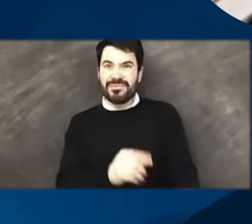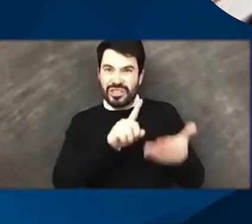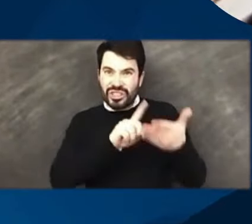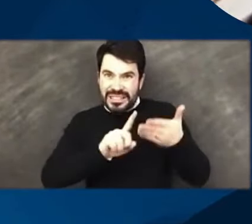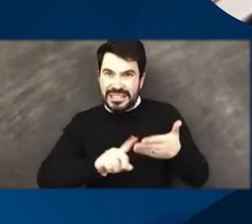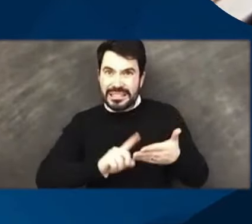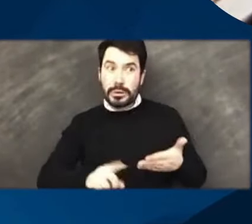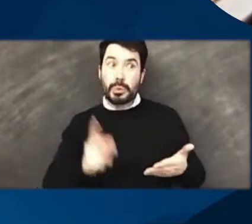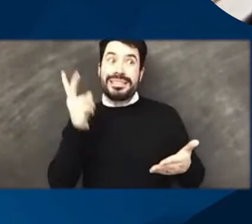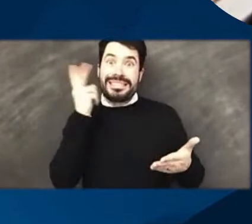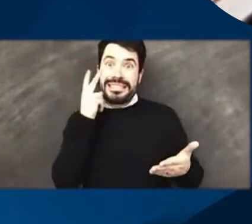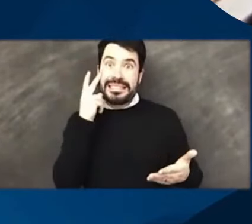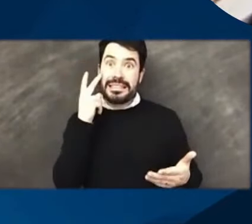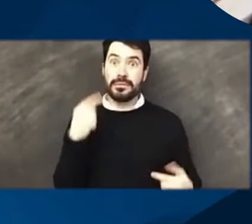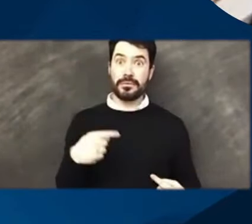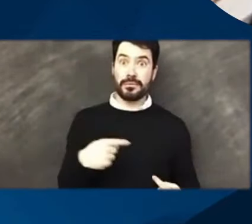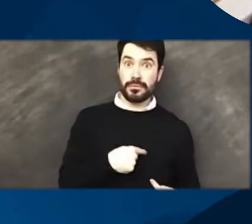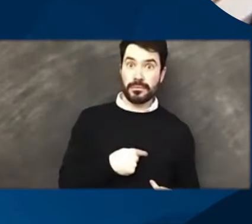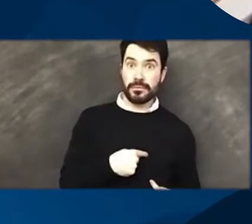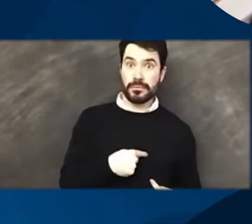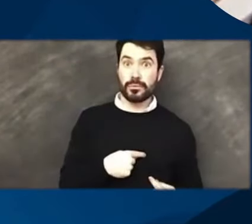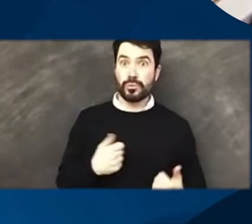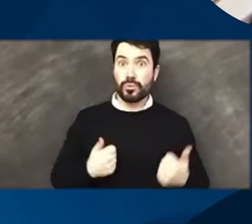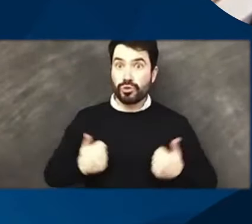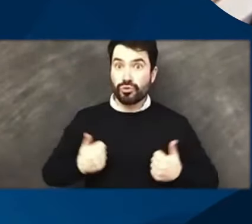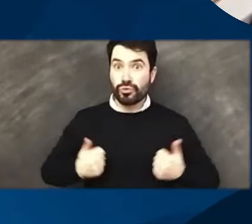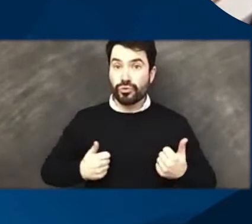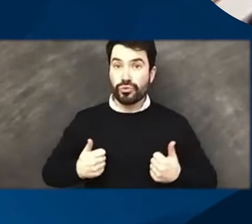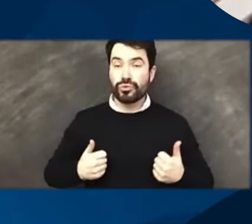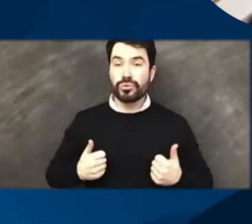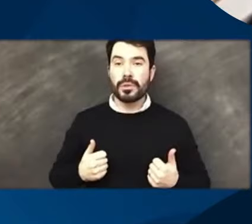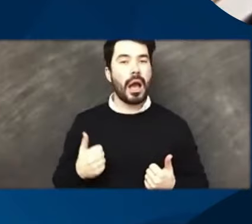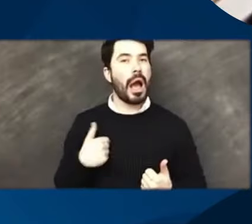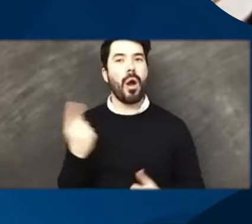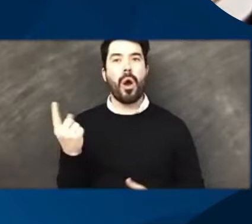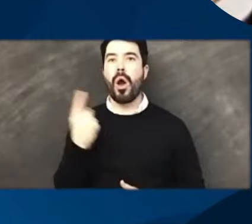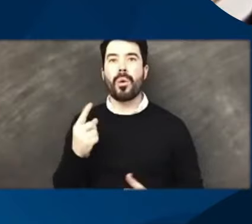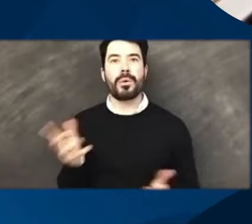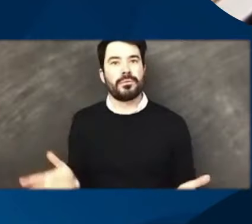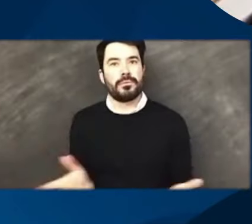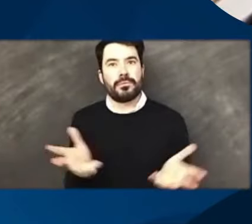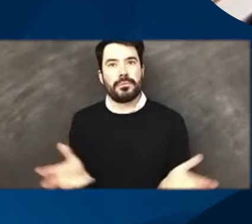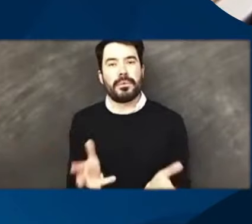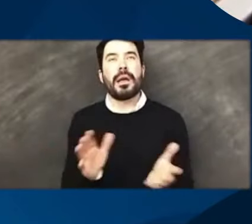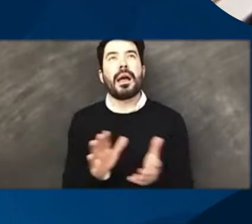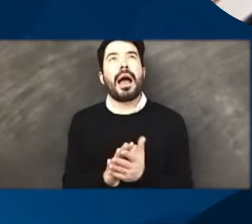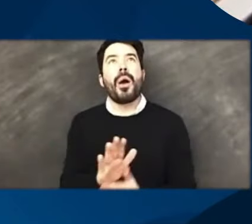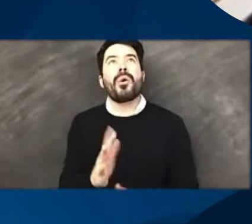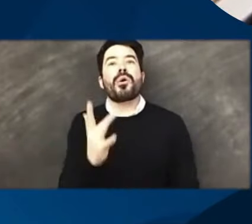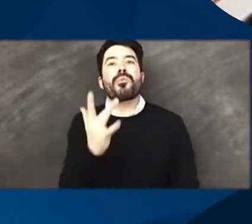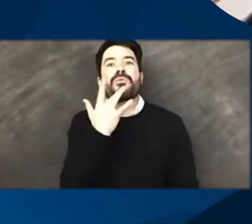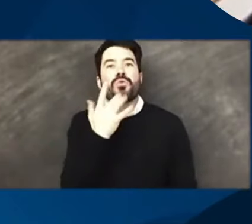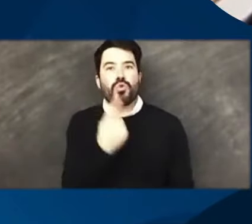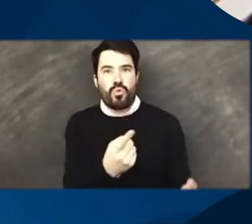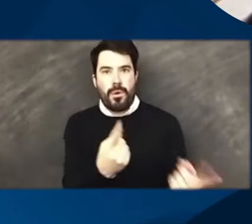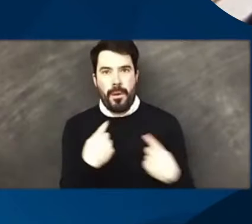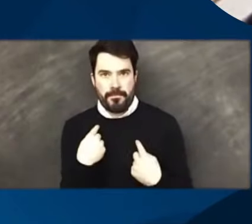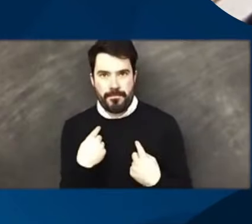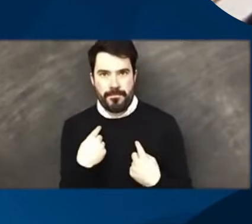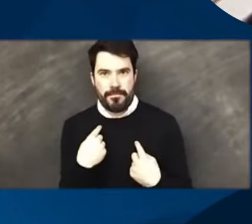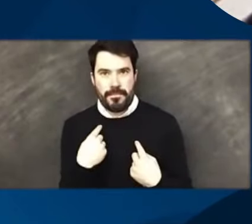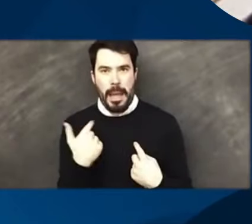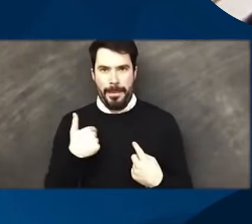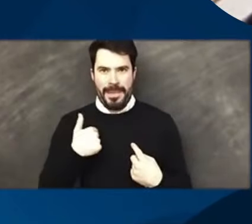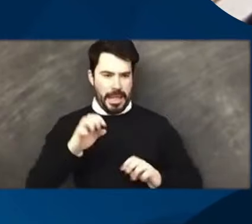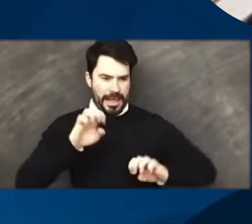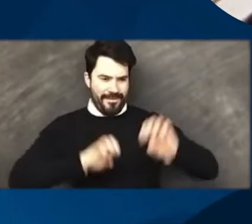going on. I always tell people I would much rather that you be annoyed about the experience of coming into the emergency room